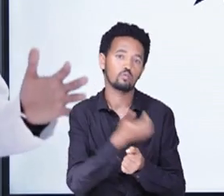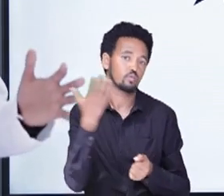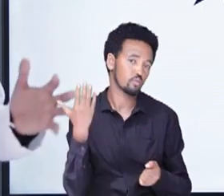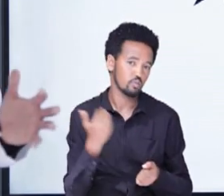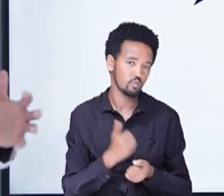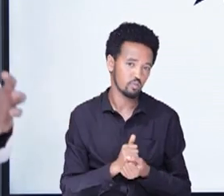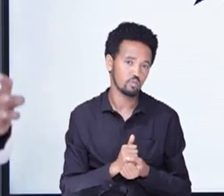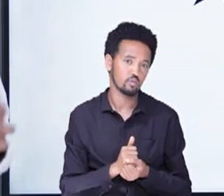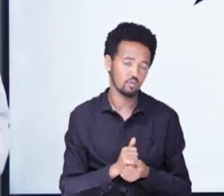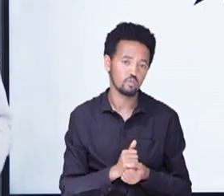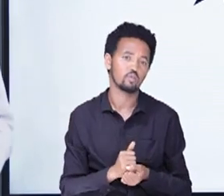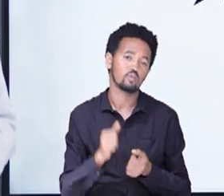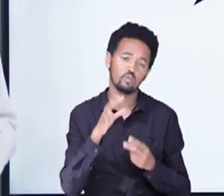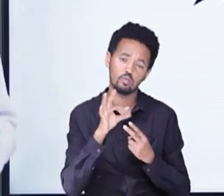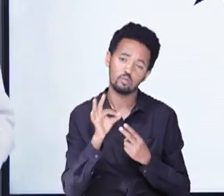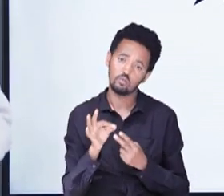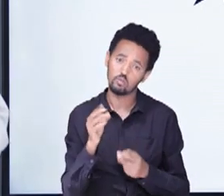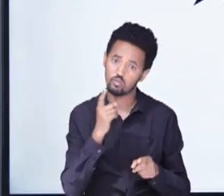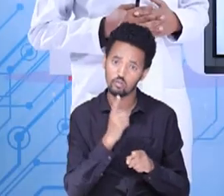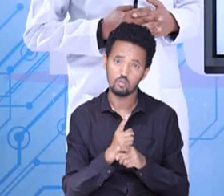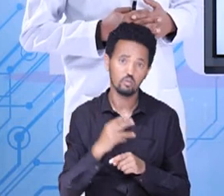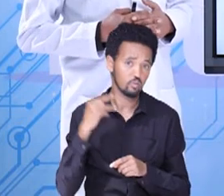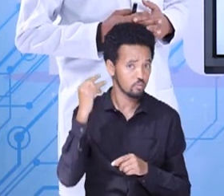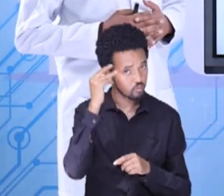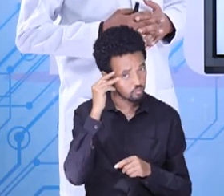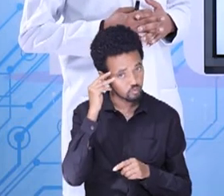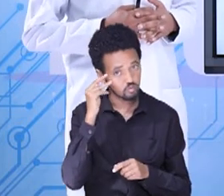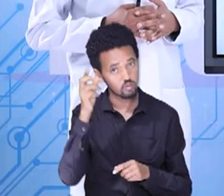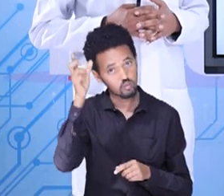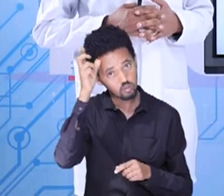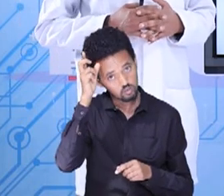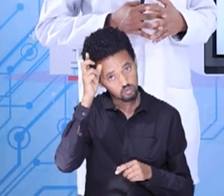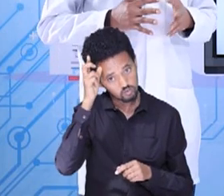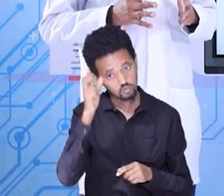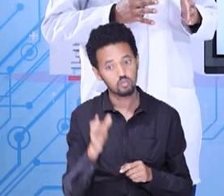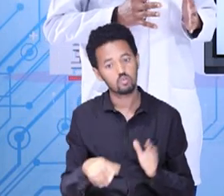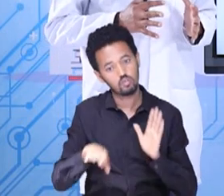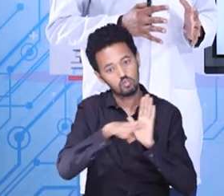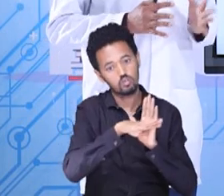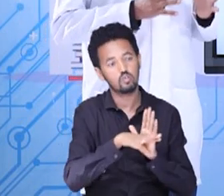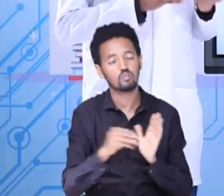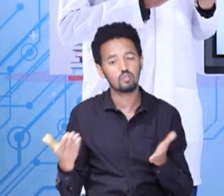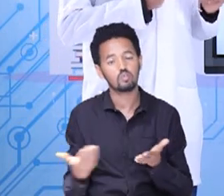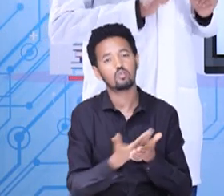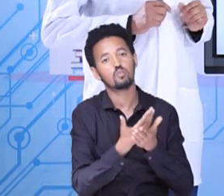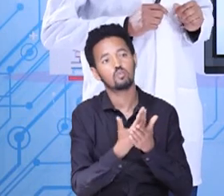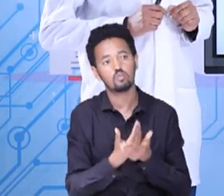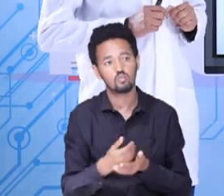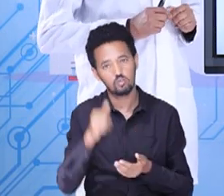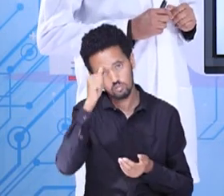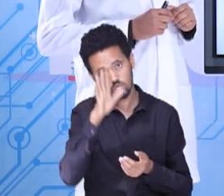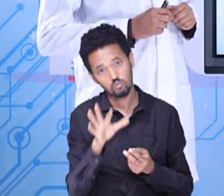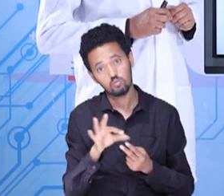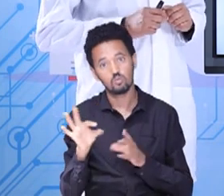To reorganize the central government, Emperor Haile Selassie assigned new leader in the